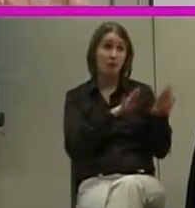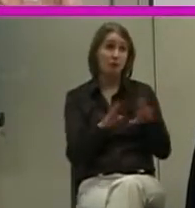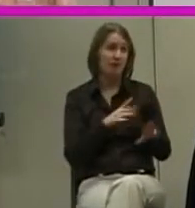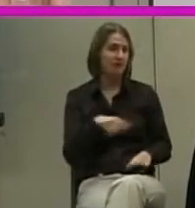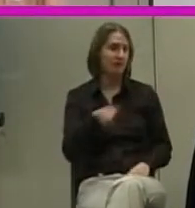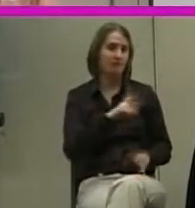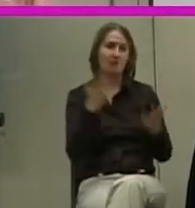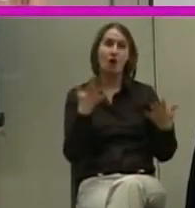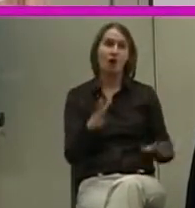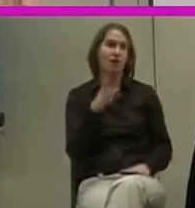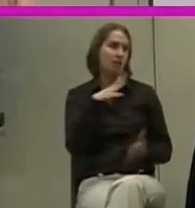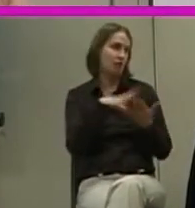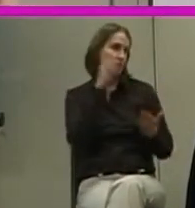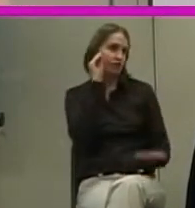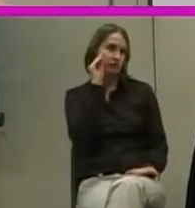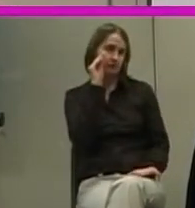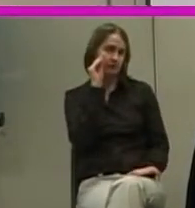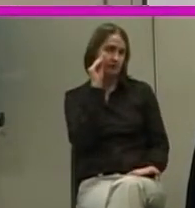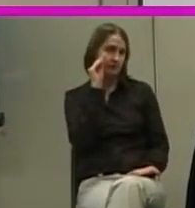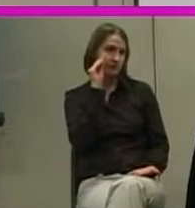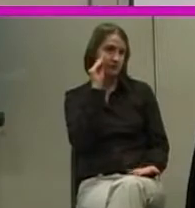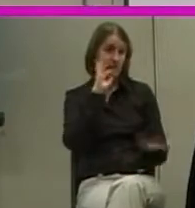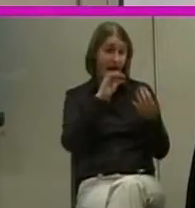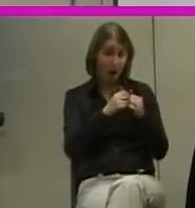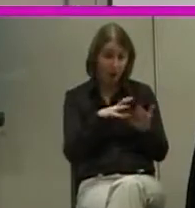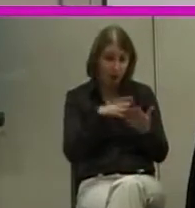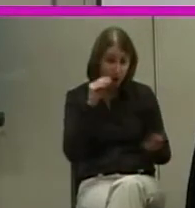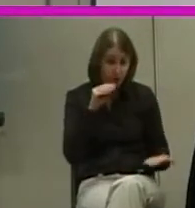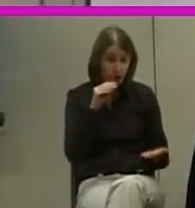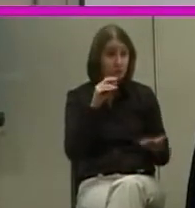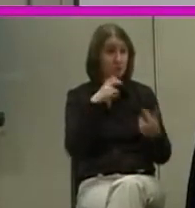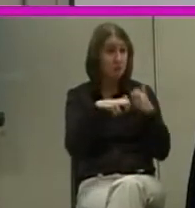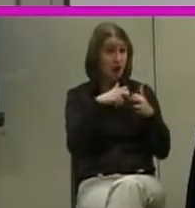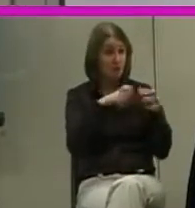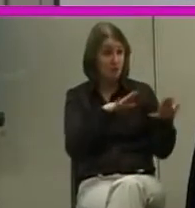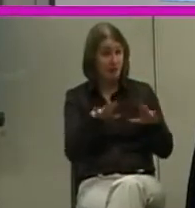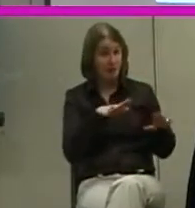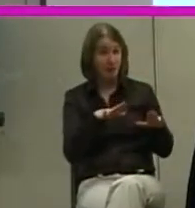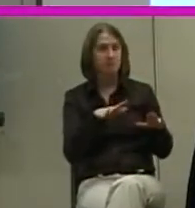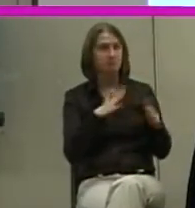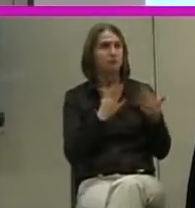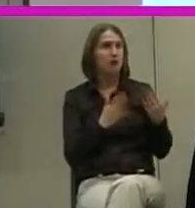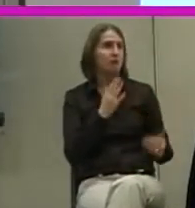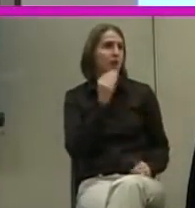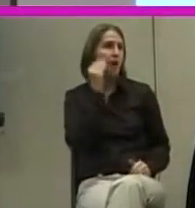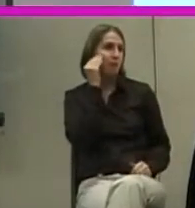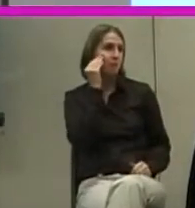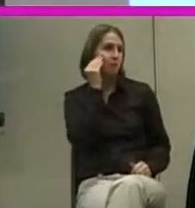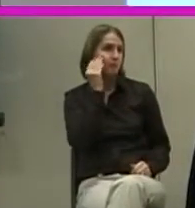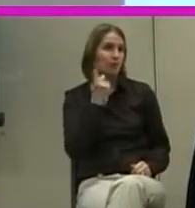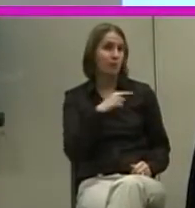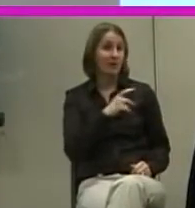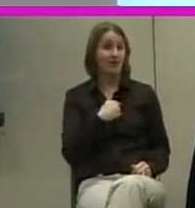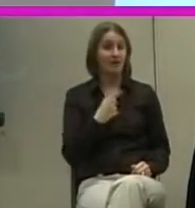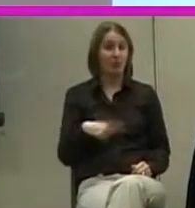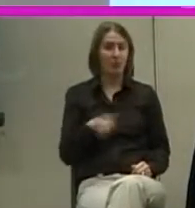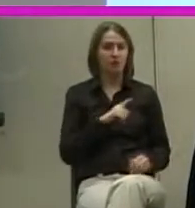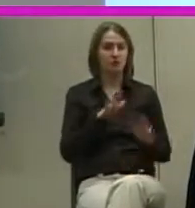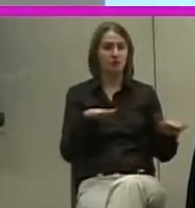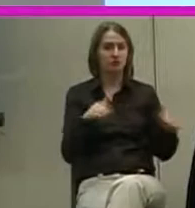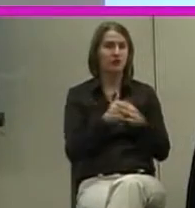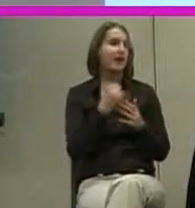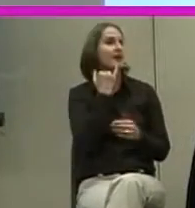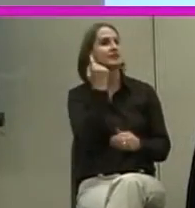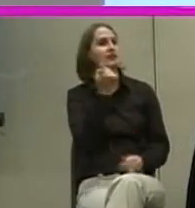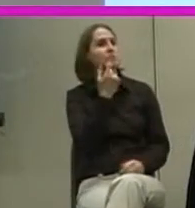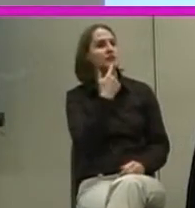learned. How they learn to do this? Probably at home. We have those kids. What happens when someone